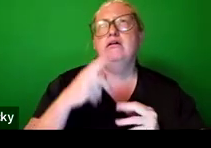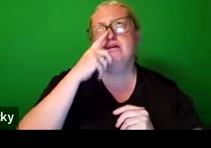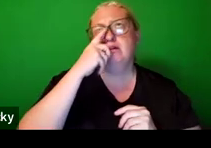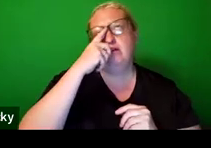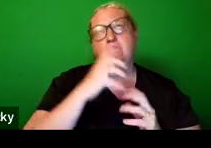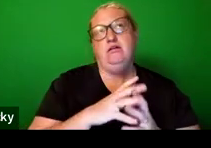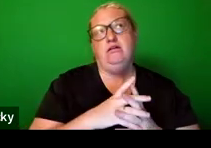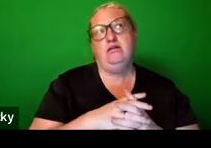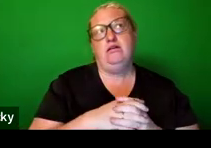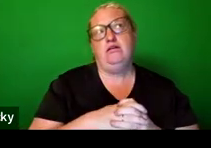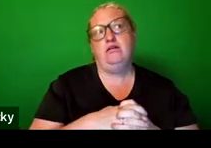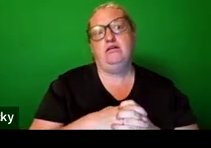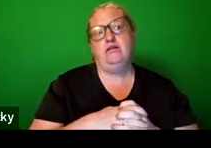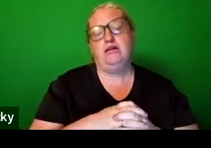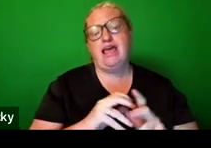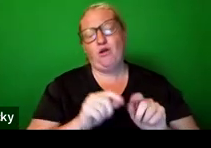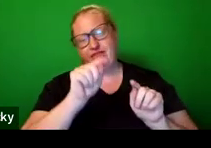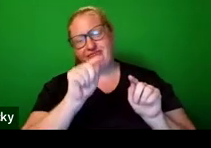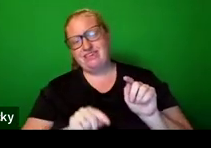how are these estimates being updated,